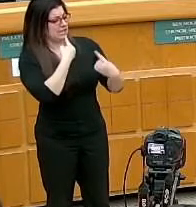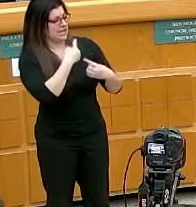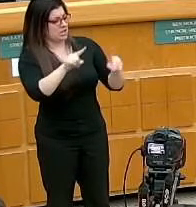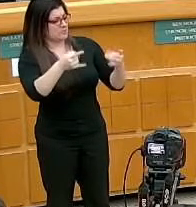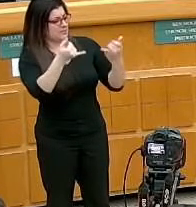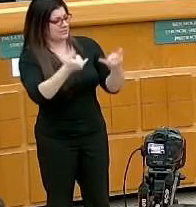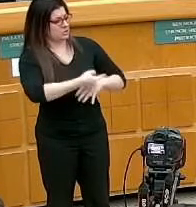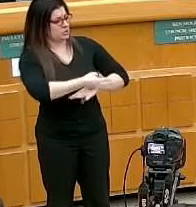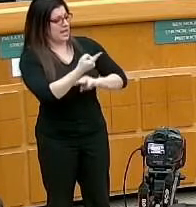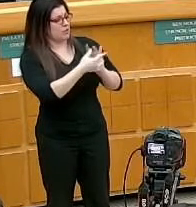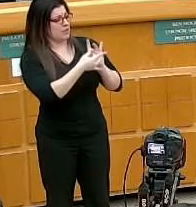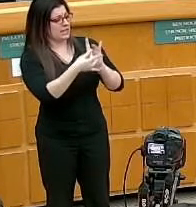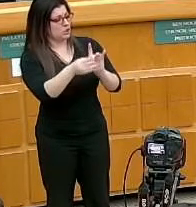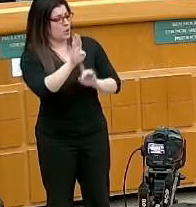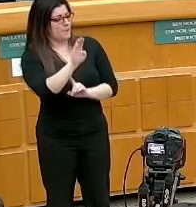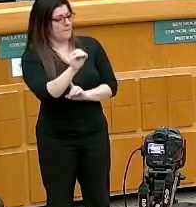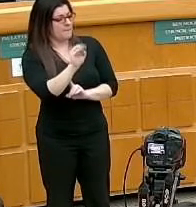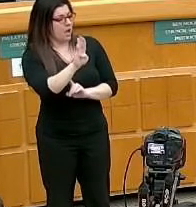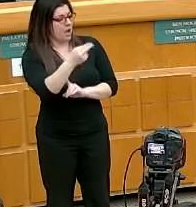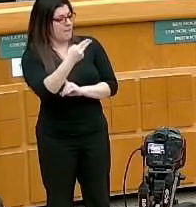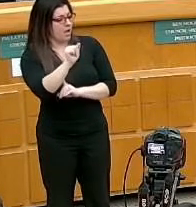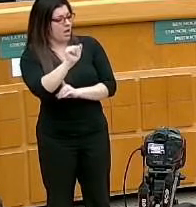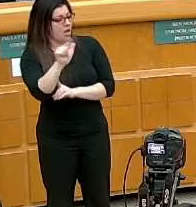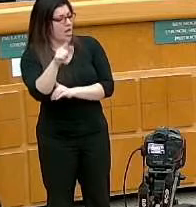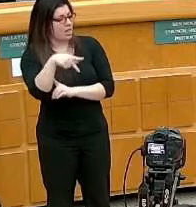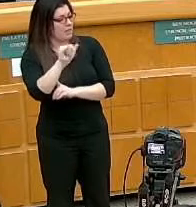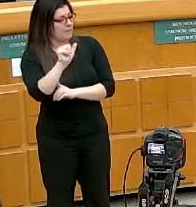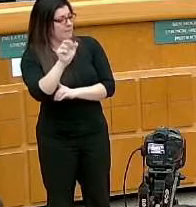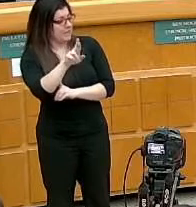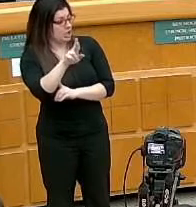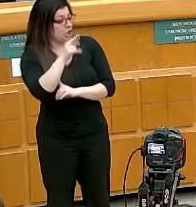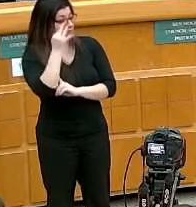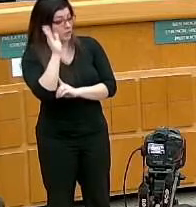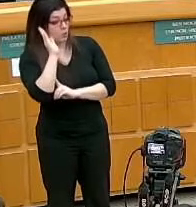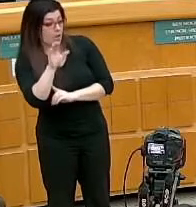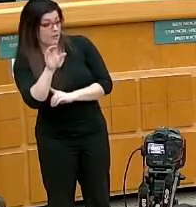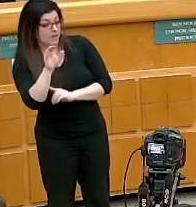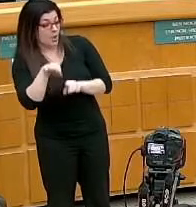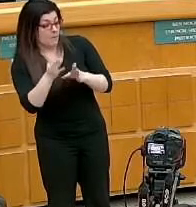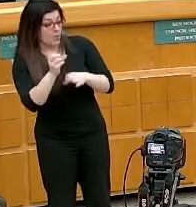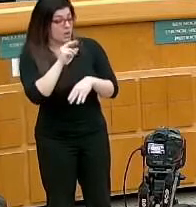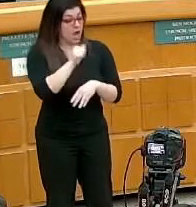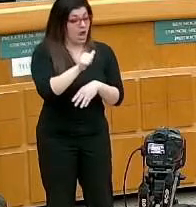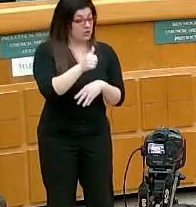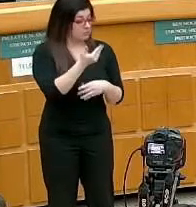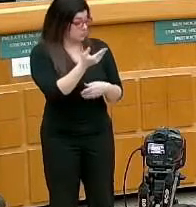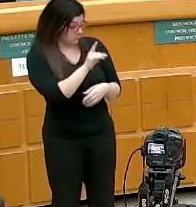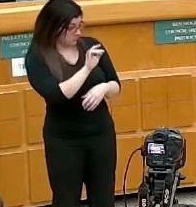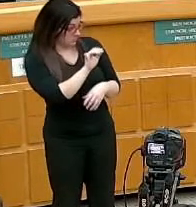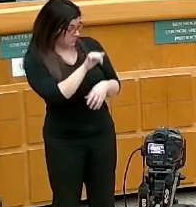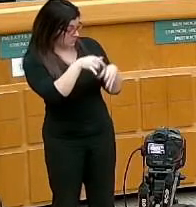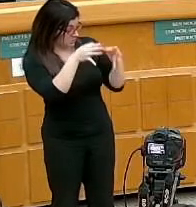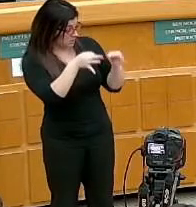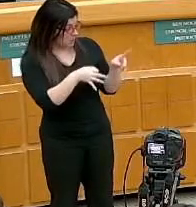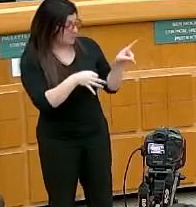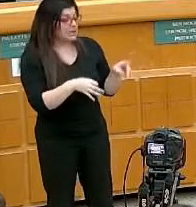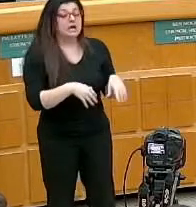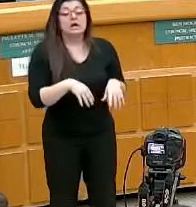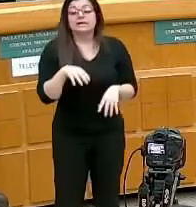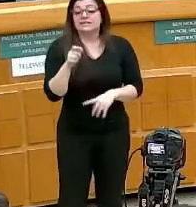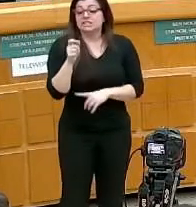be reopened. What was that decision? You know what? I don't think we got an update from the judge, but it was supposed to